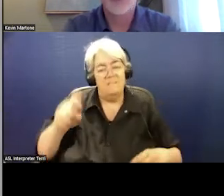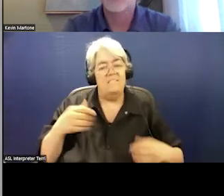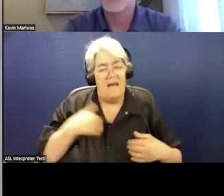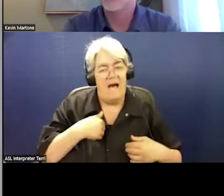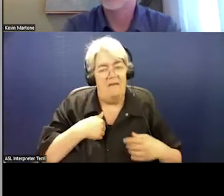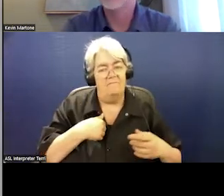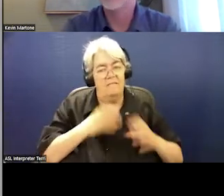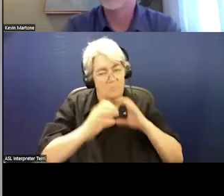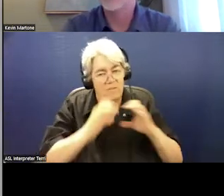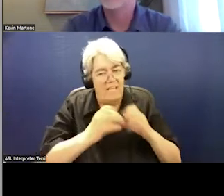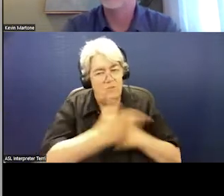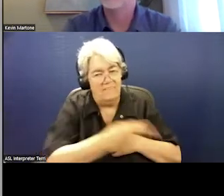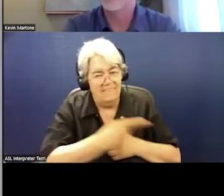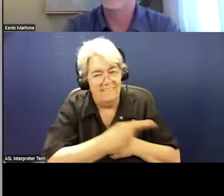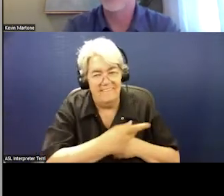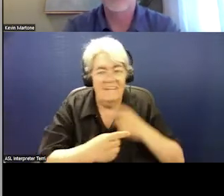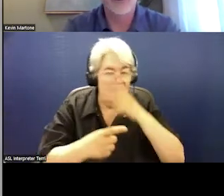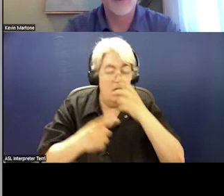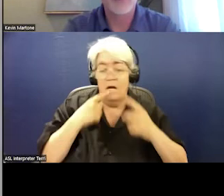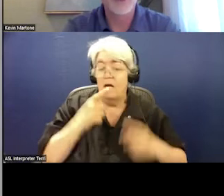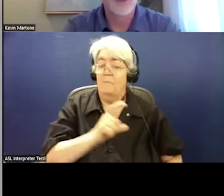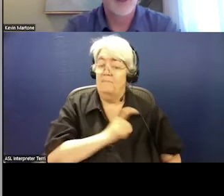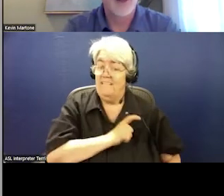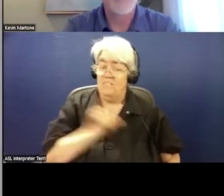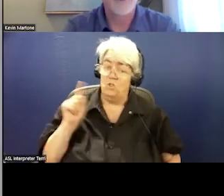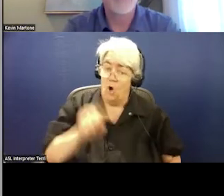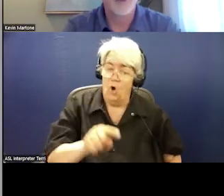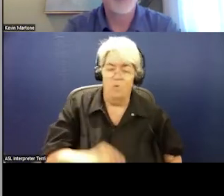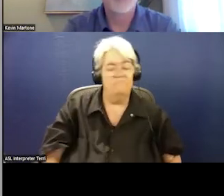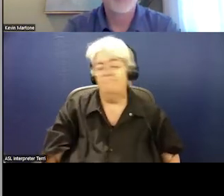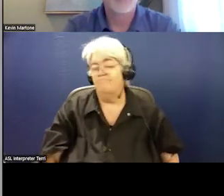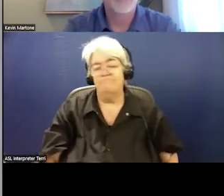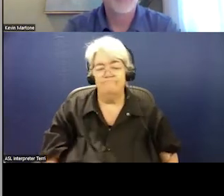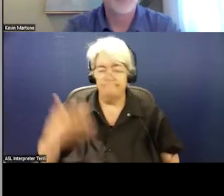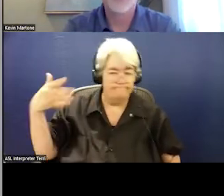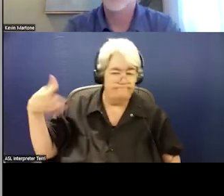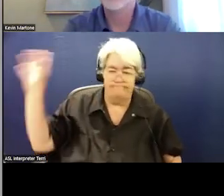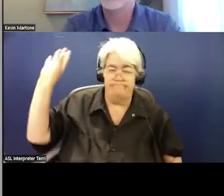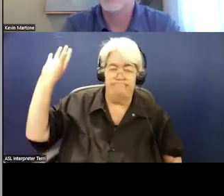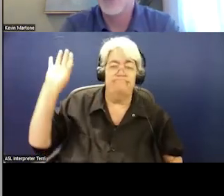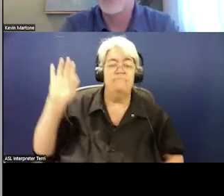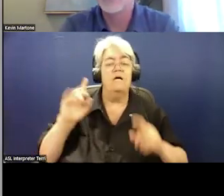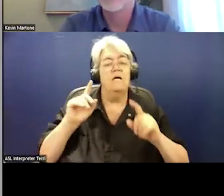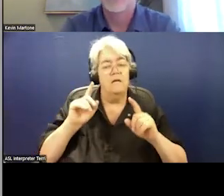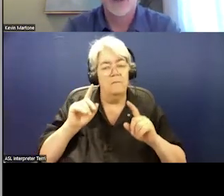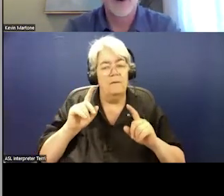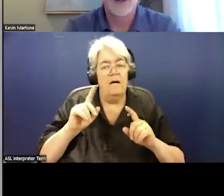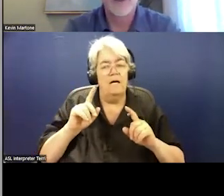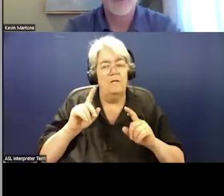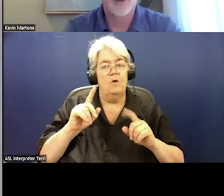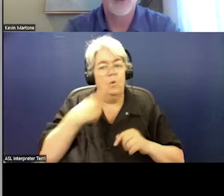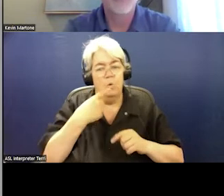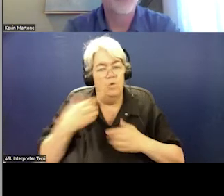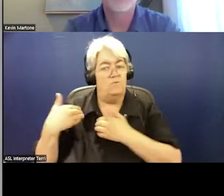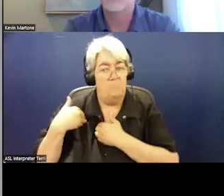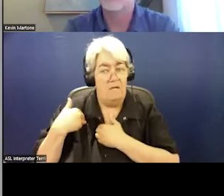conversation. We can all agree that law enforcement should have less of a role, but who does what on a